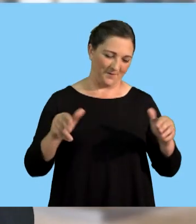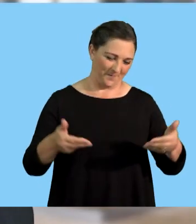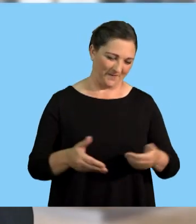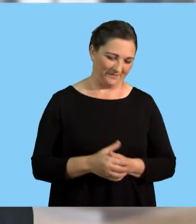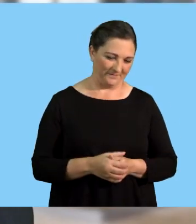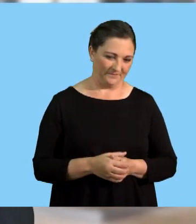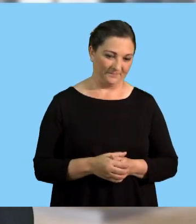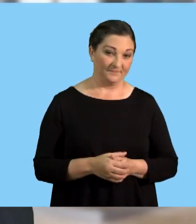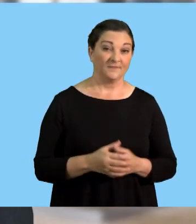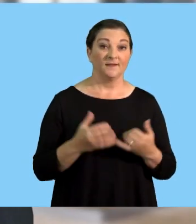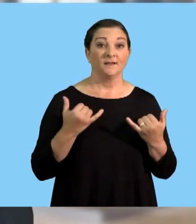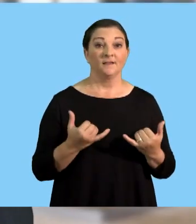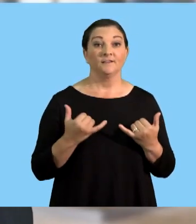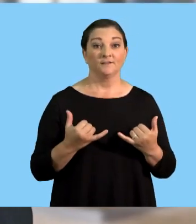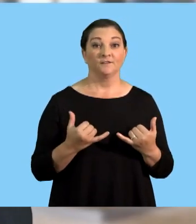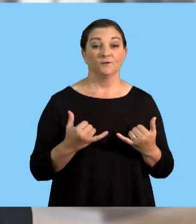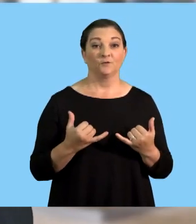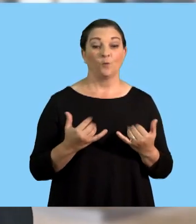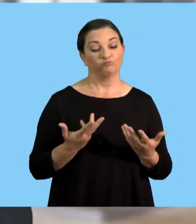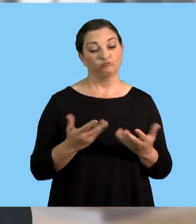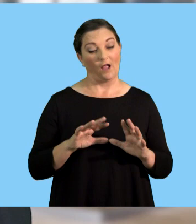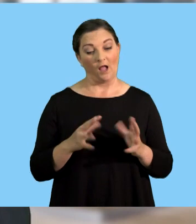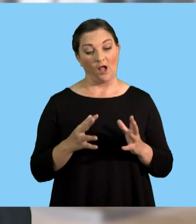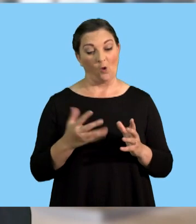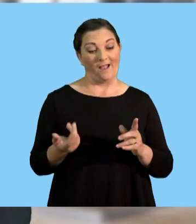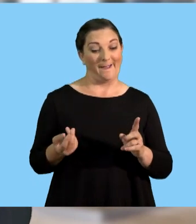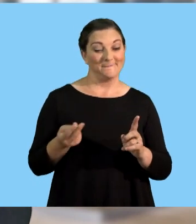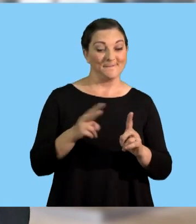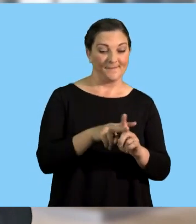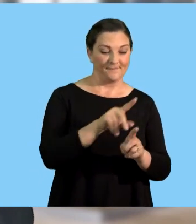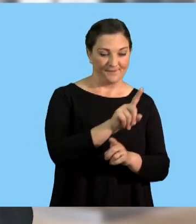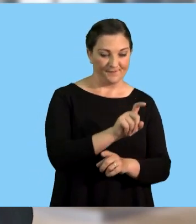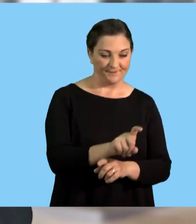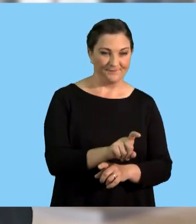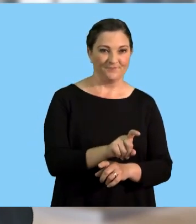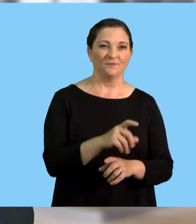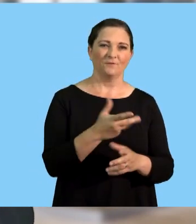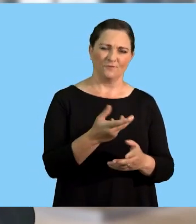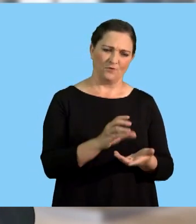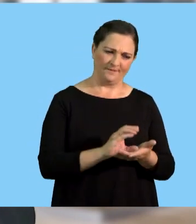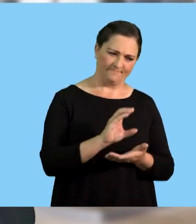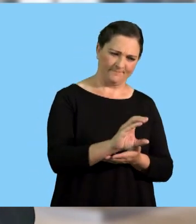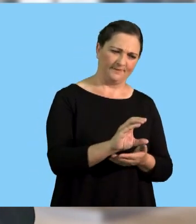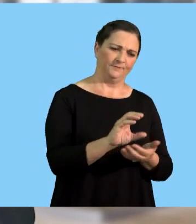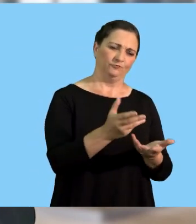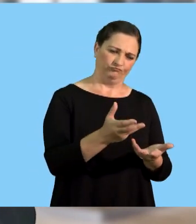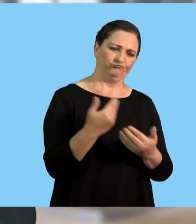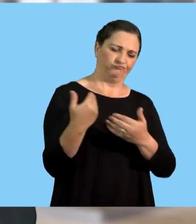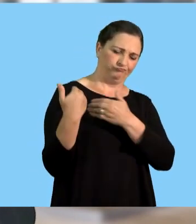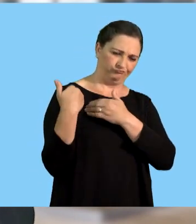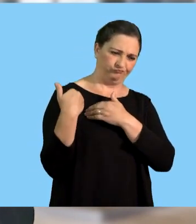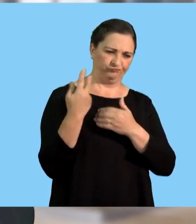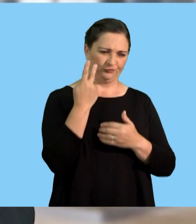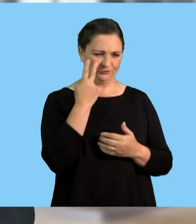Welcome back. Let us now look into your application questions based on your investment security, looking